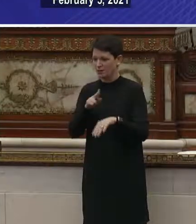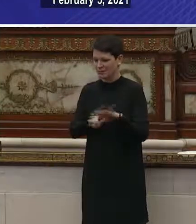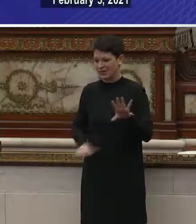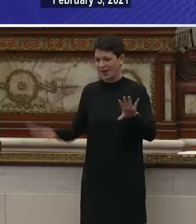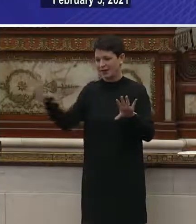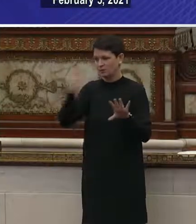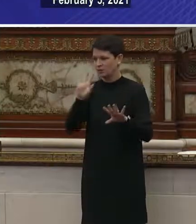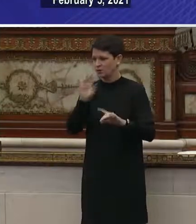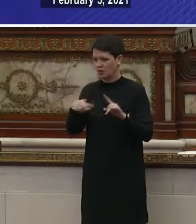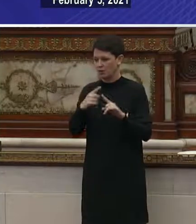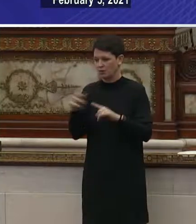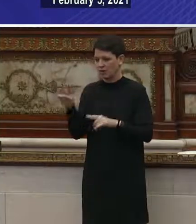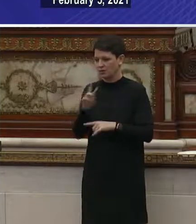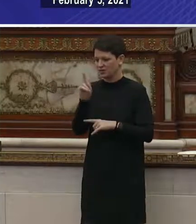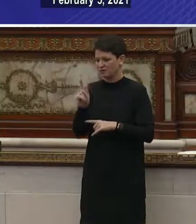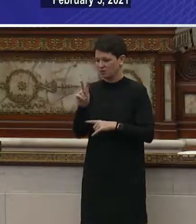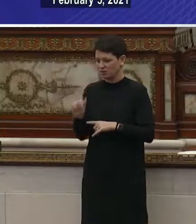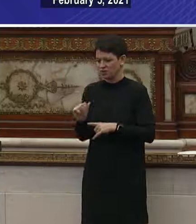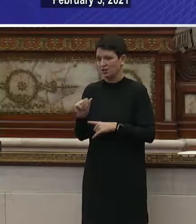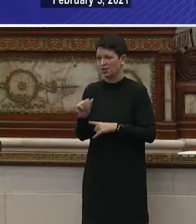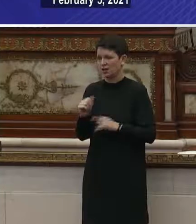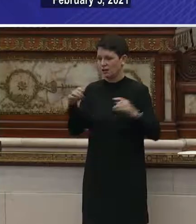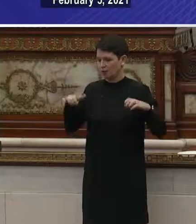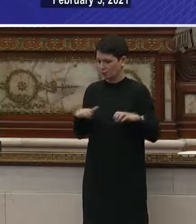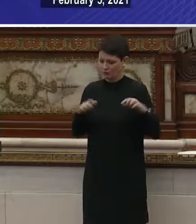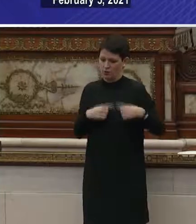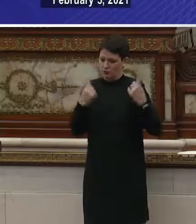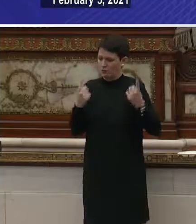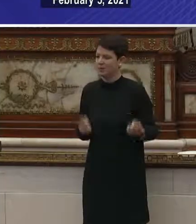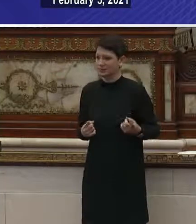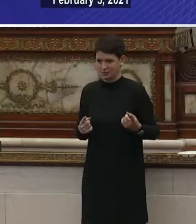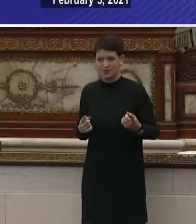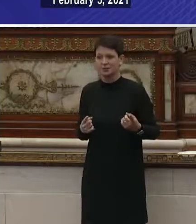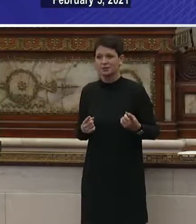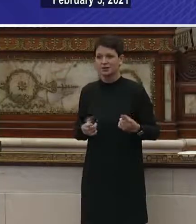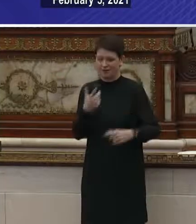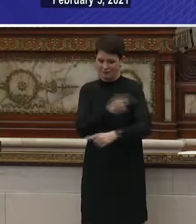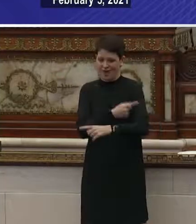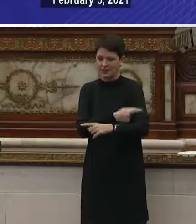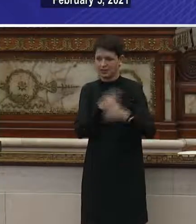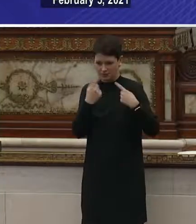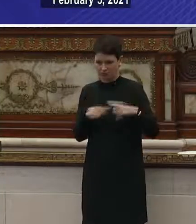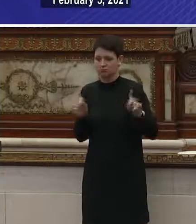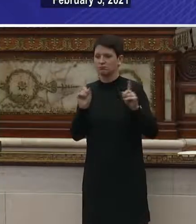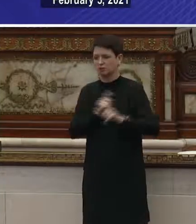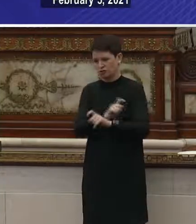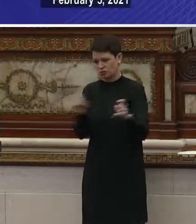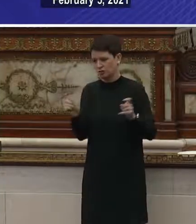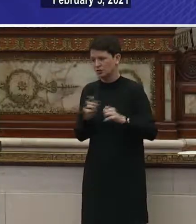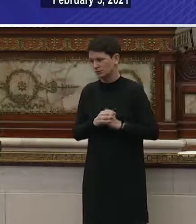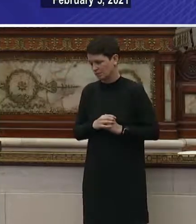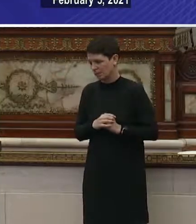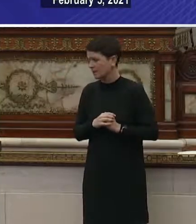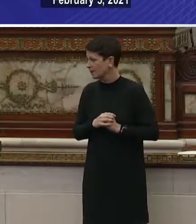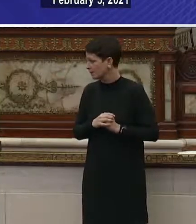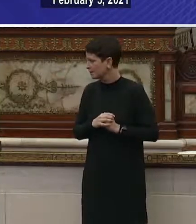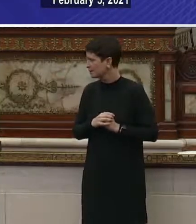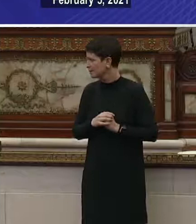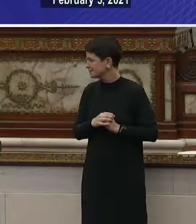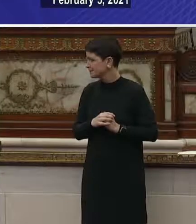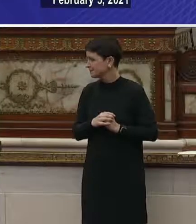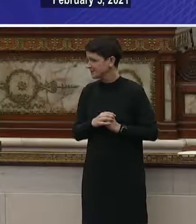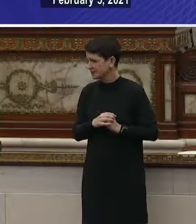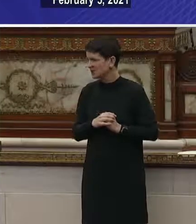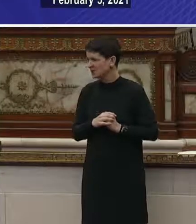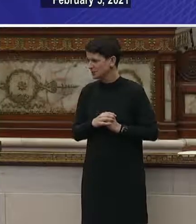have been talking about West Virginia's performance, right, and vaccine distribution. And I